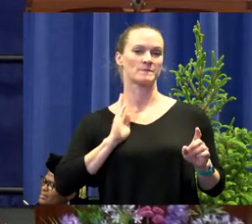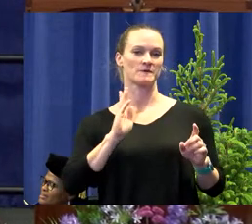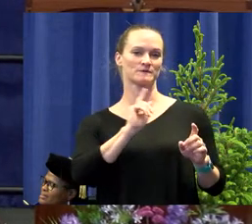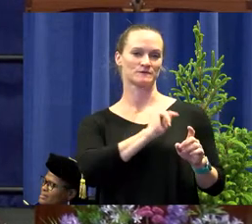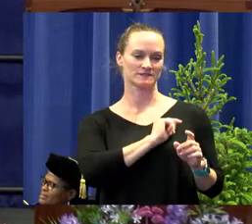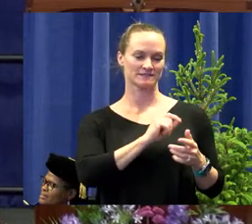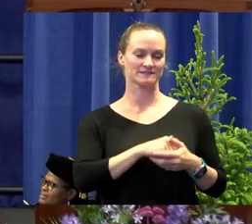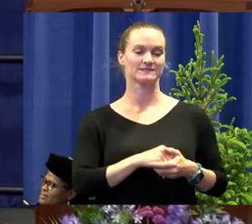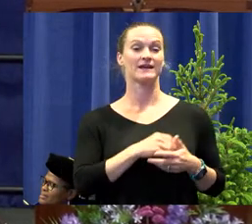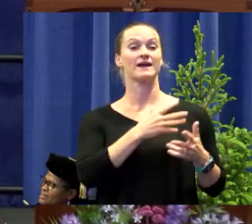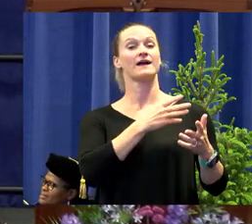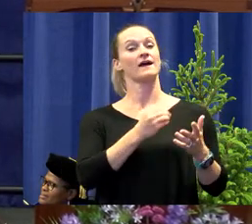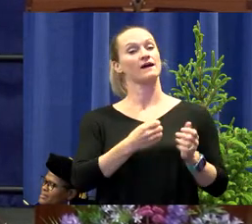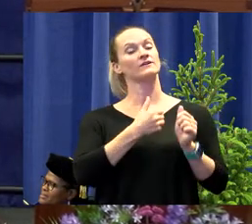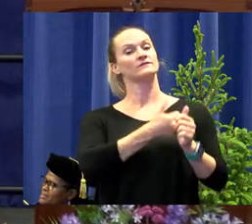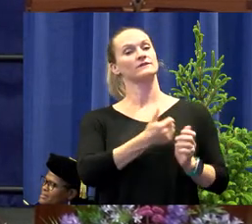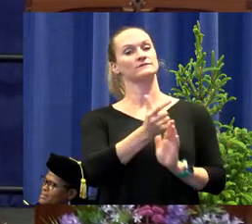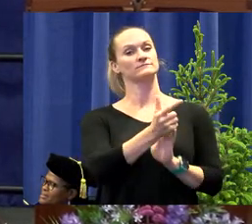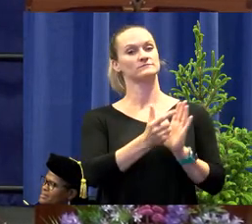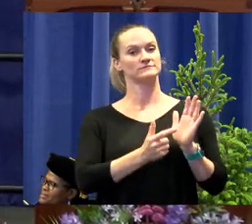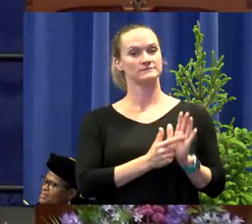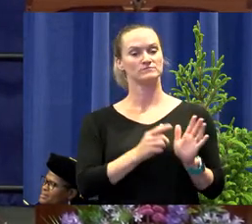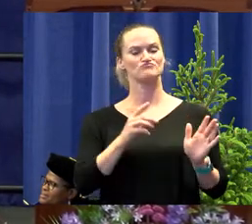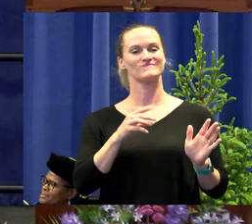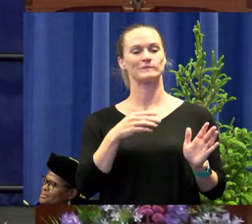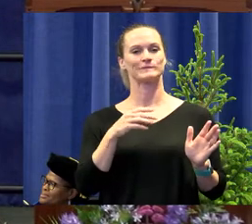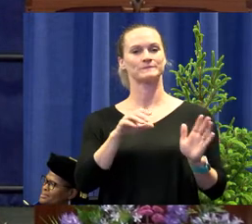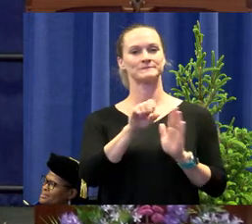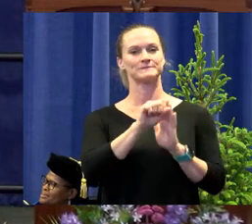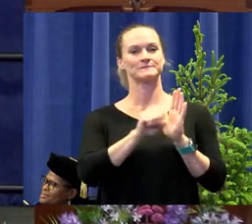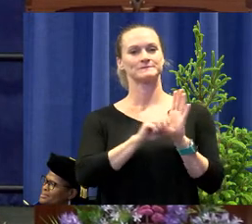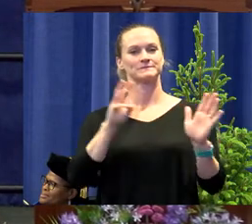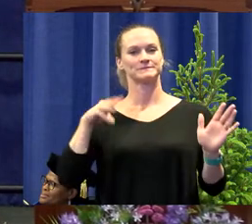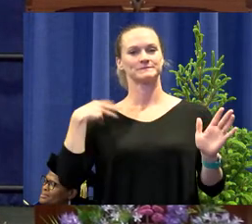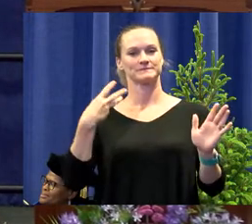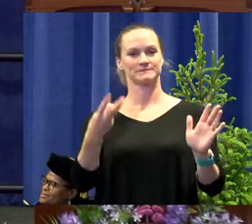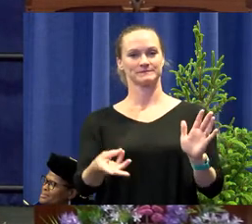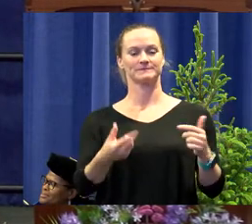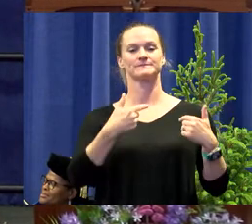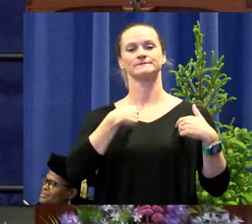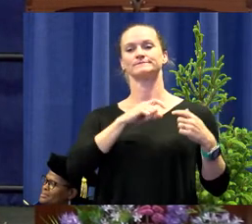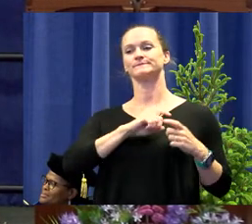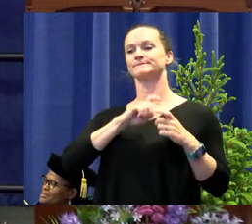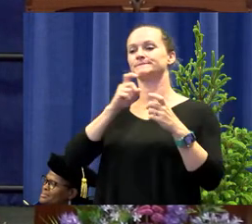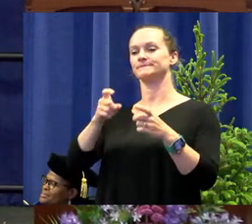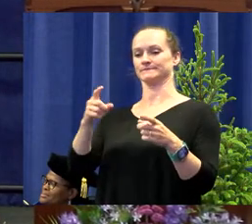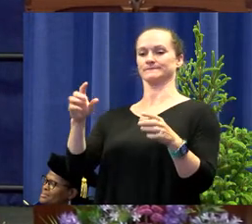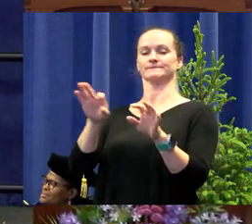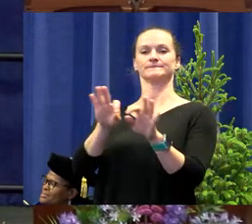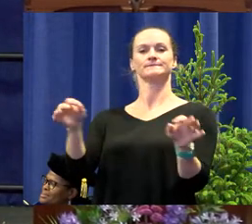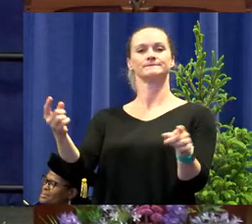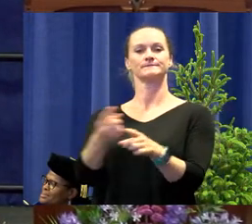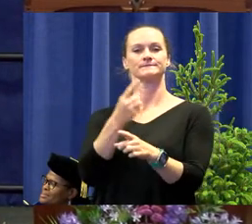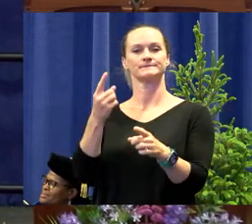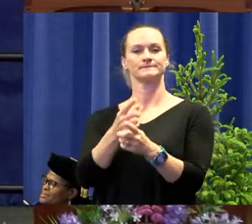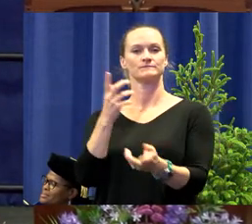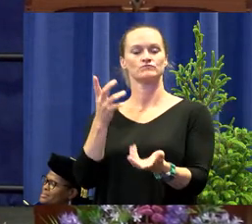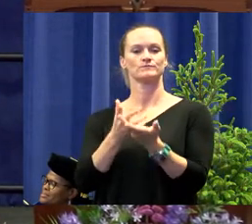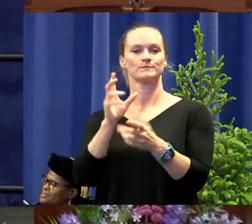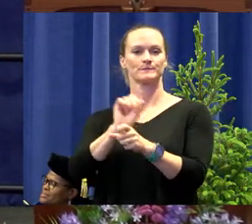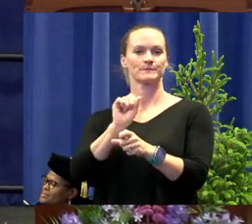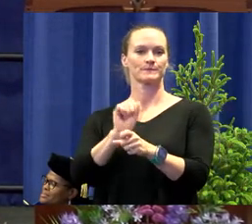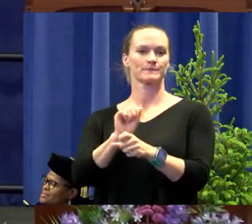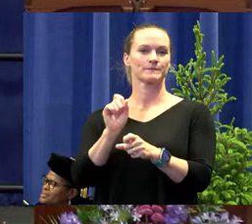Trustees, and in conformity with the laws of the state of Washington, I confer upon you the degree appropriate to the work you